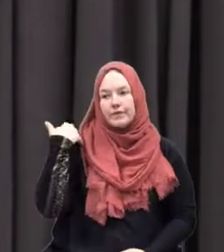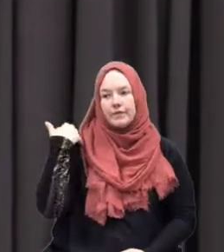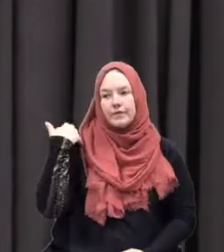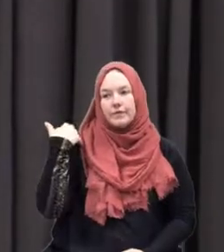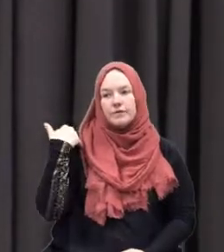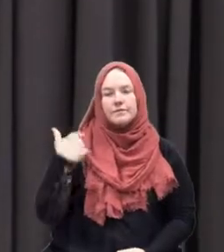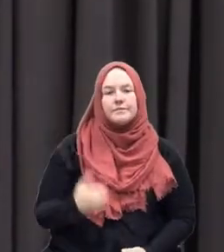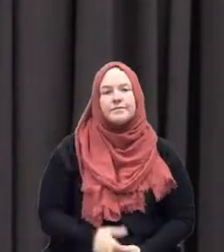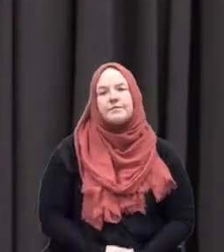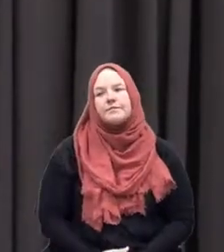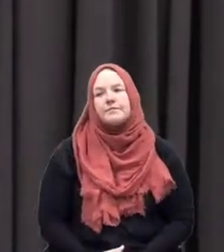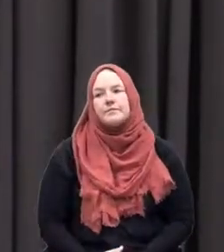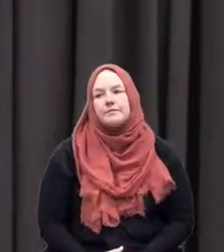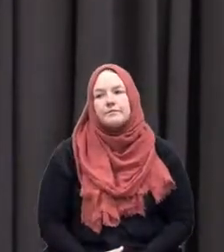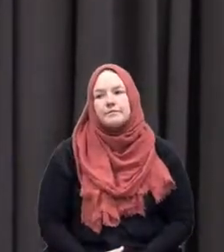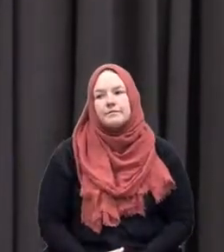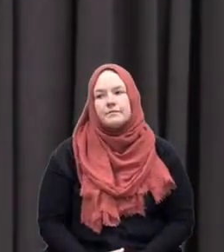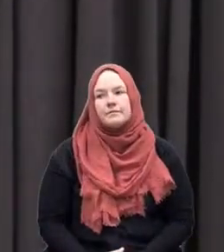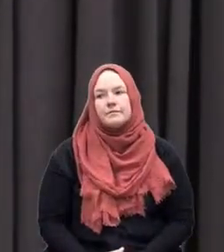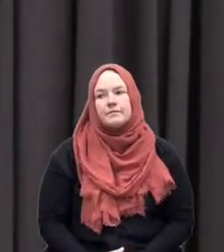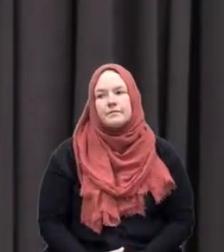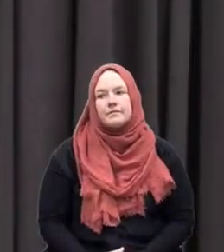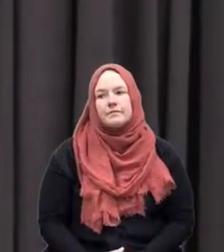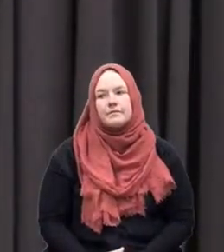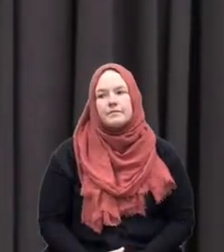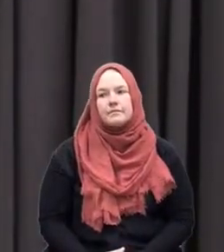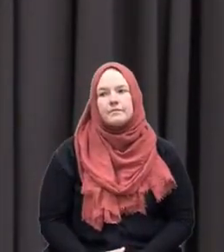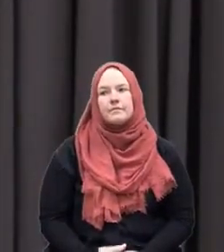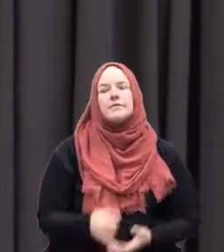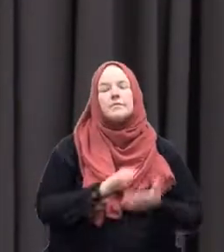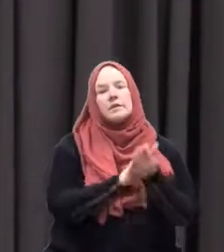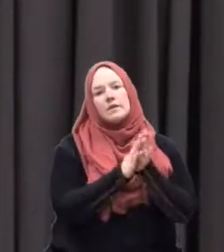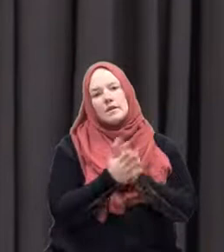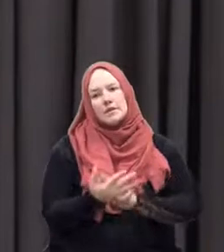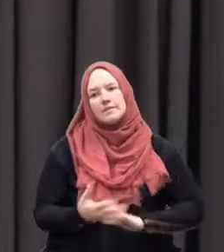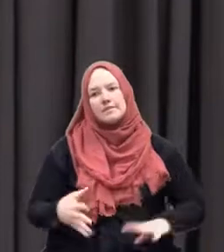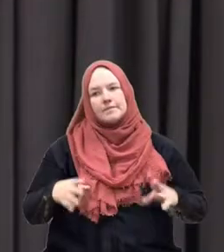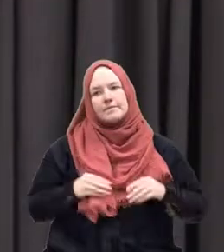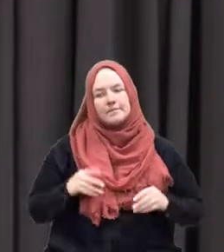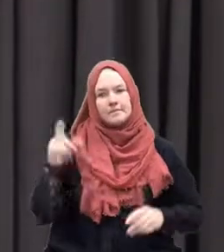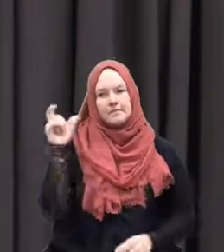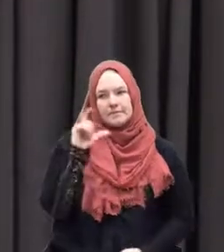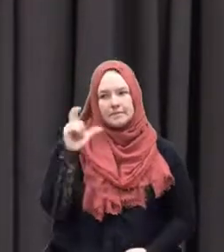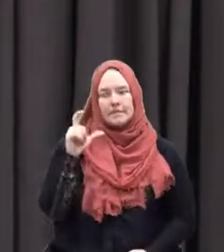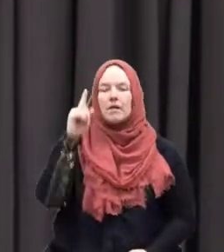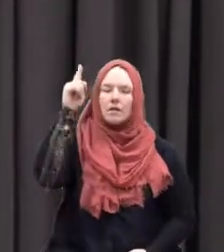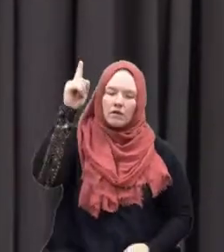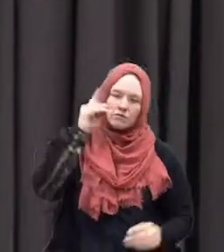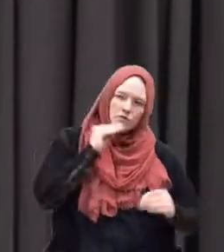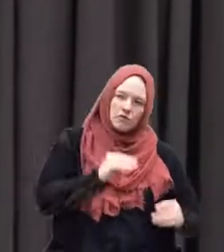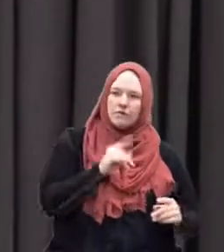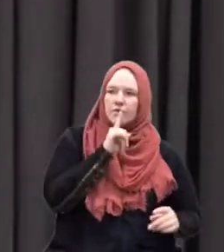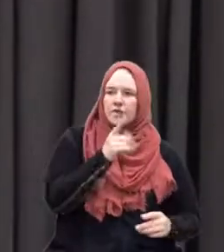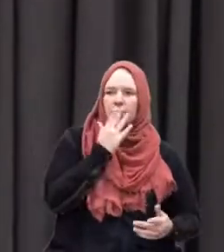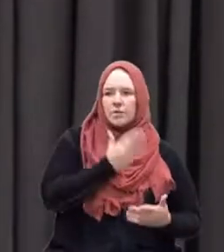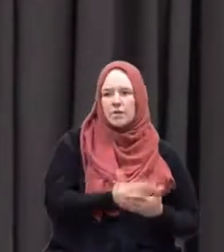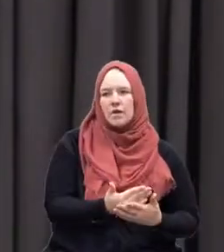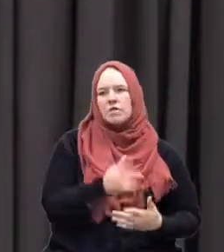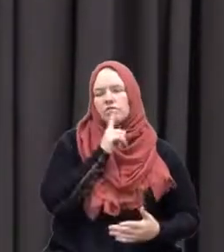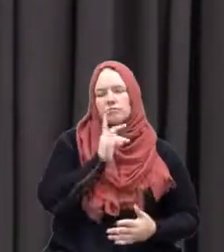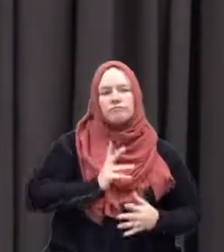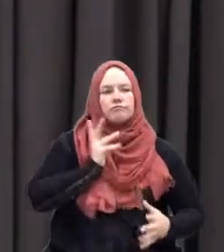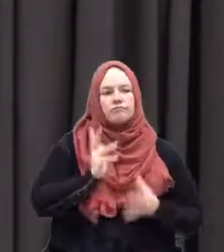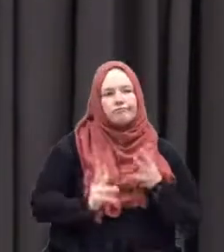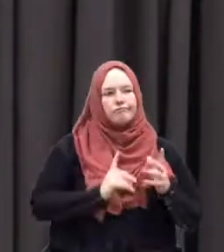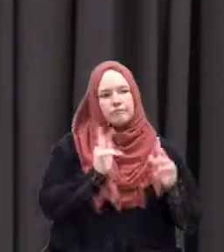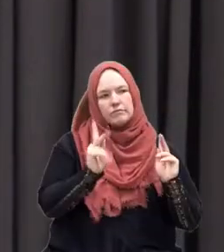before, when Mus'ab ibn Umair came to accept Islam and the Prophet saw him very wealthy, very